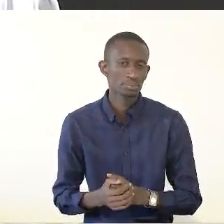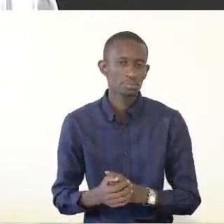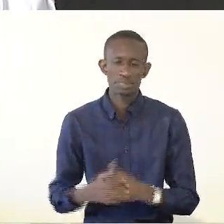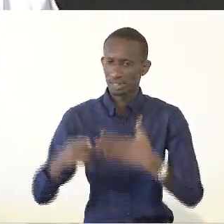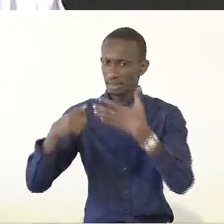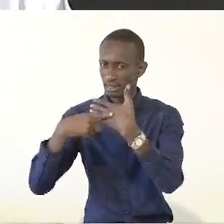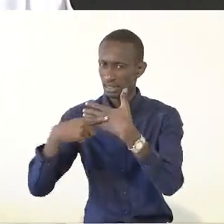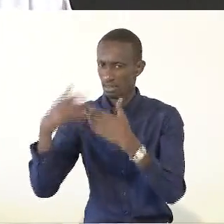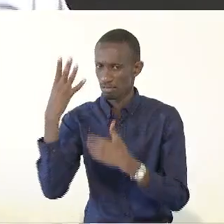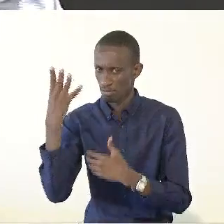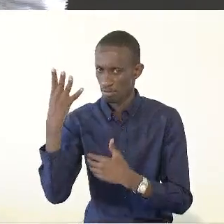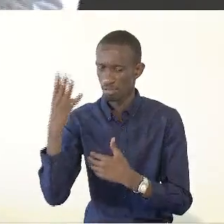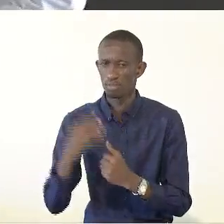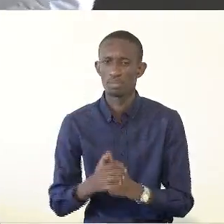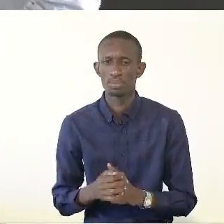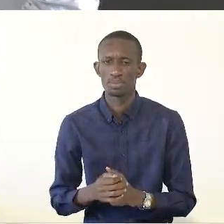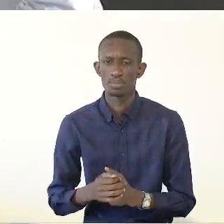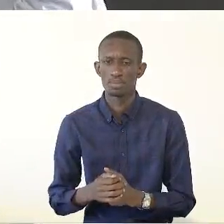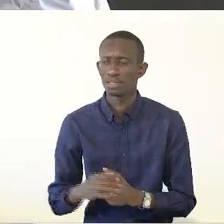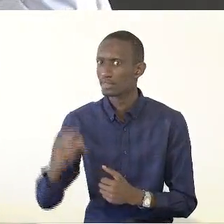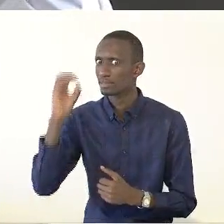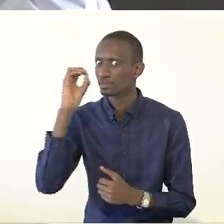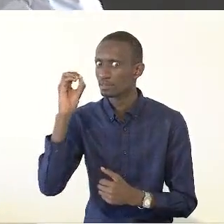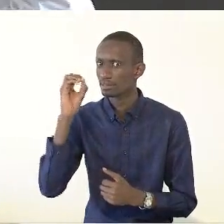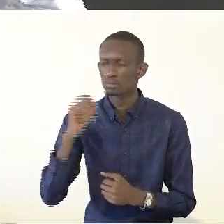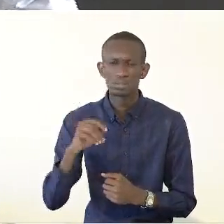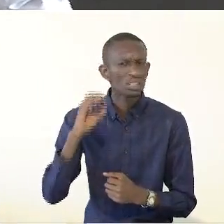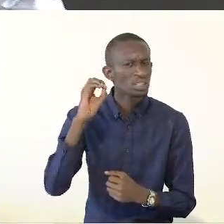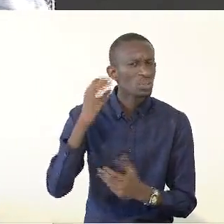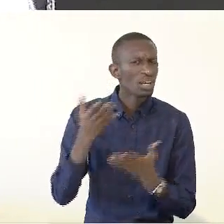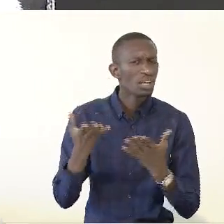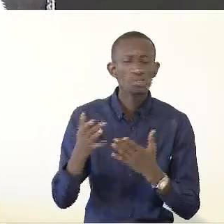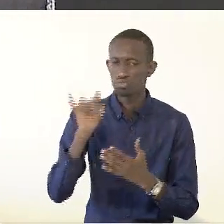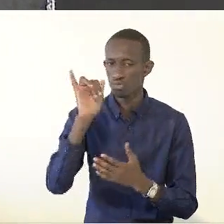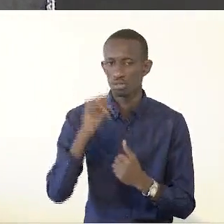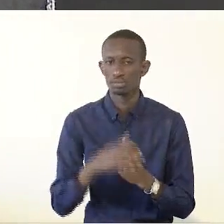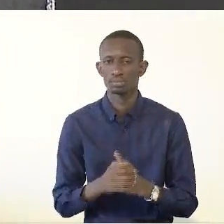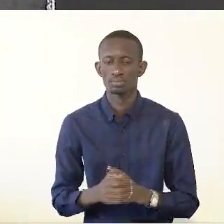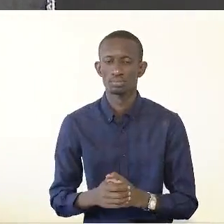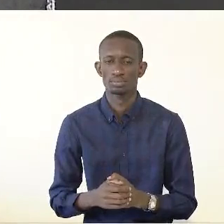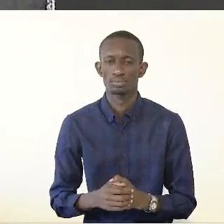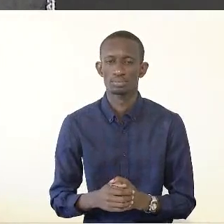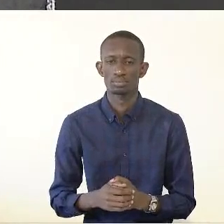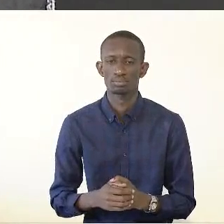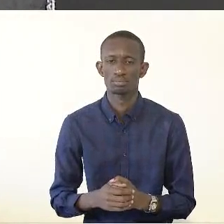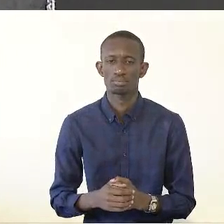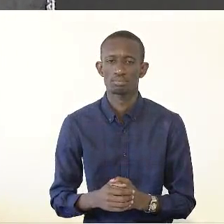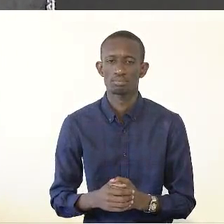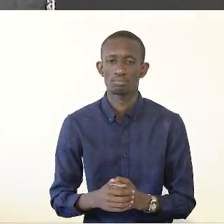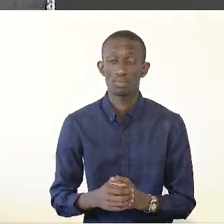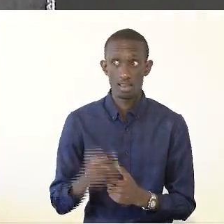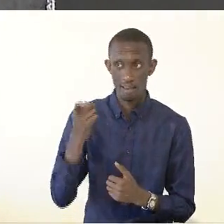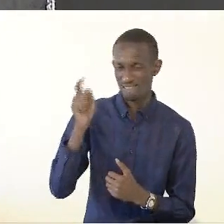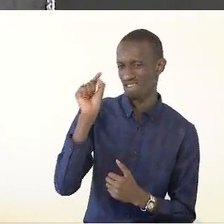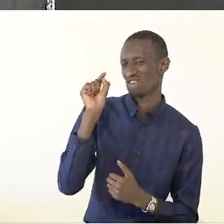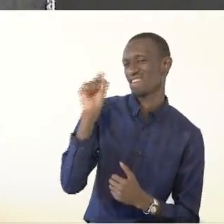negative 4 and 0. 0 on y and also negative 4 here. That's our point